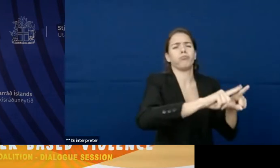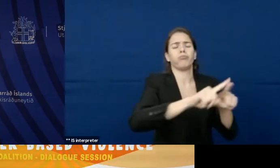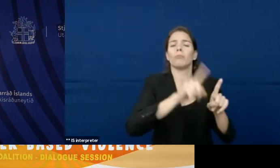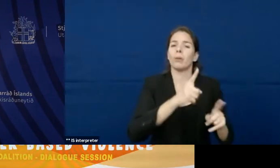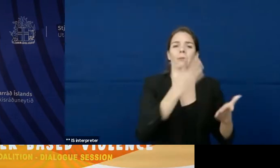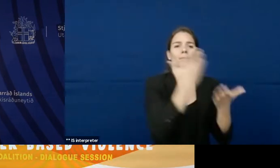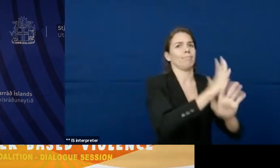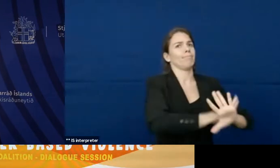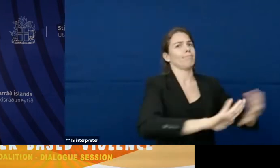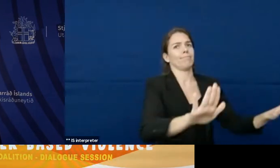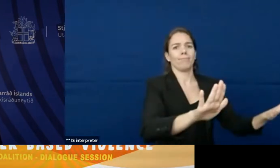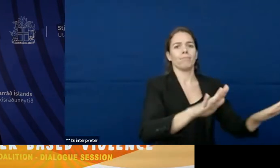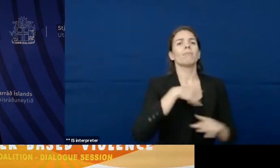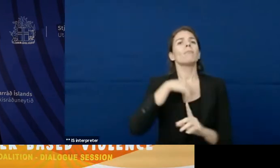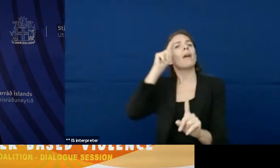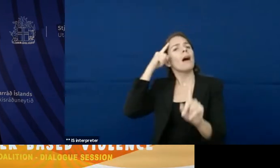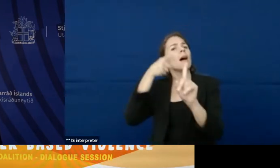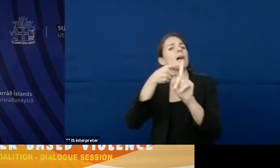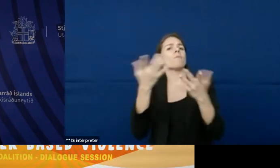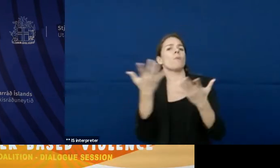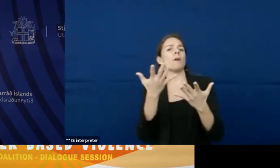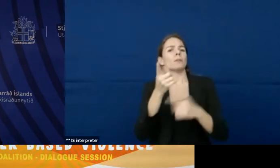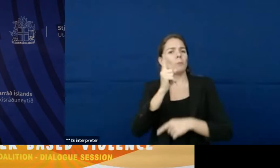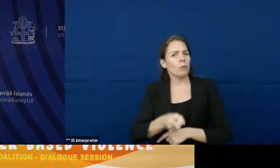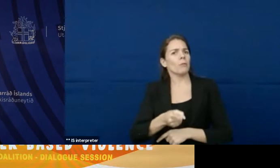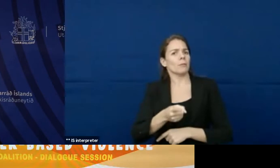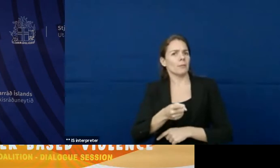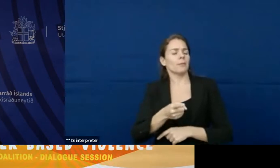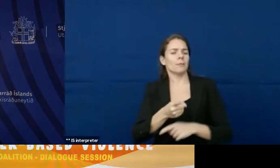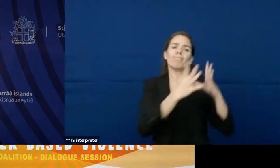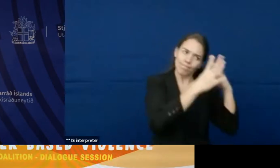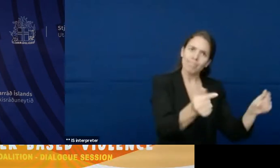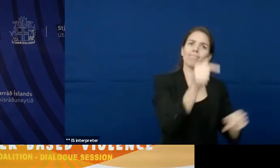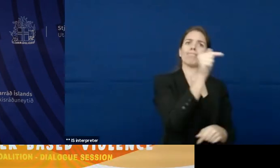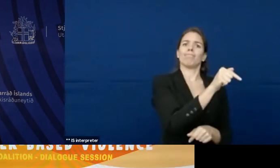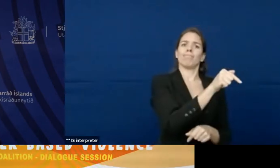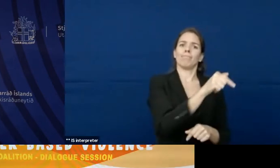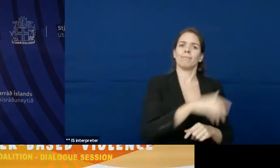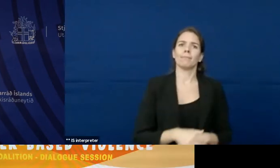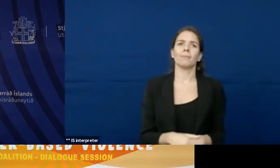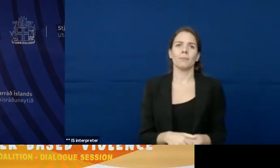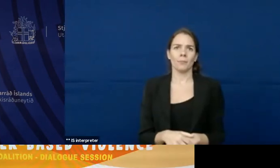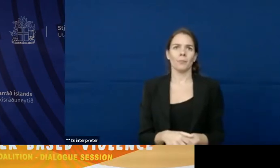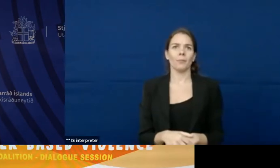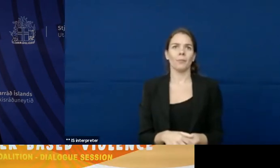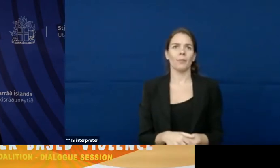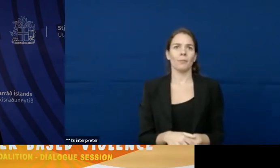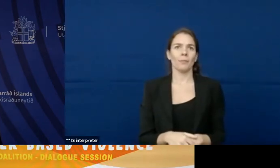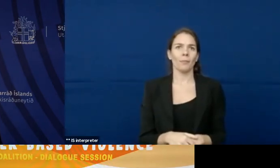advancement towards other development goals, such as health, social cohesion, and economic